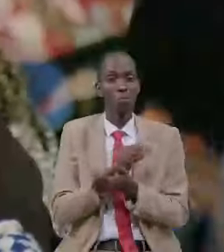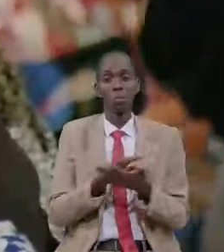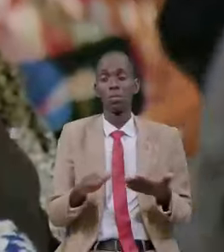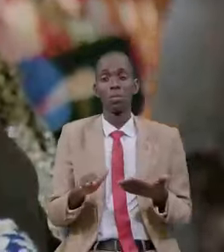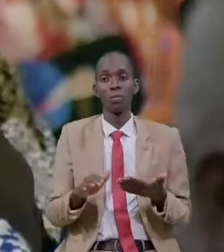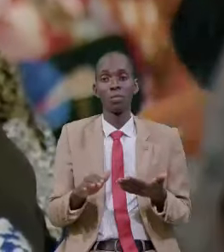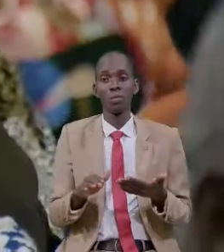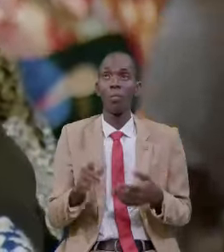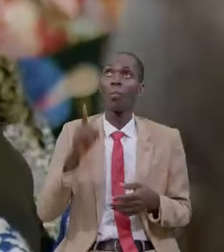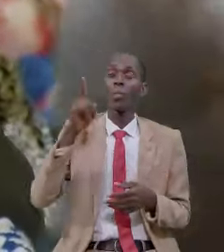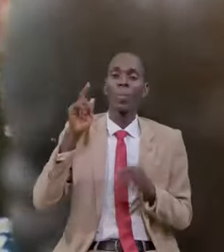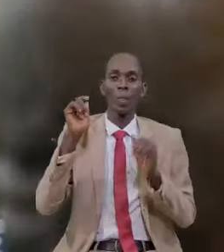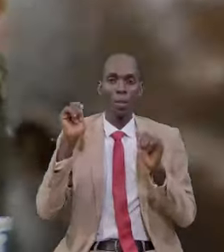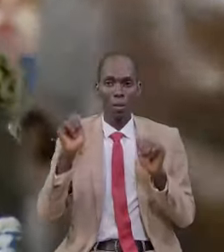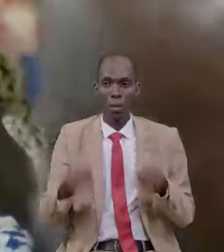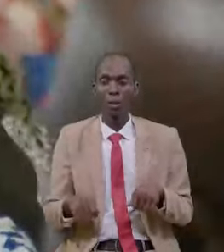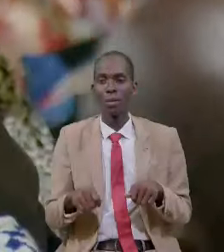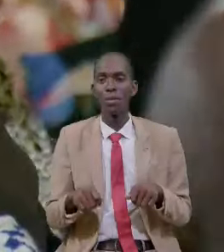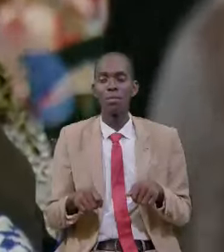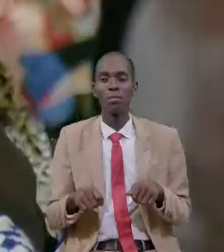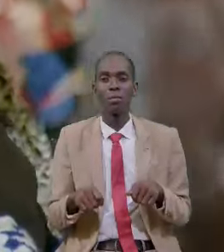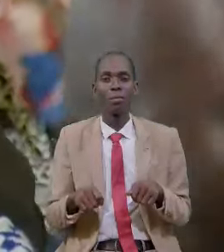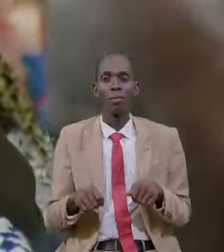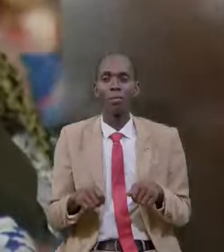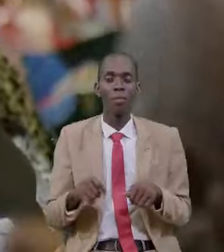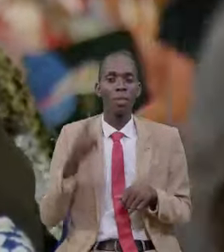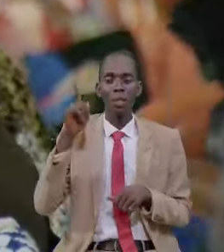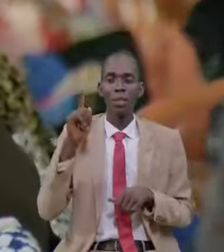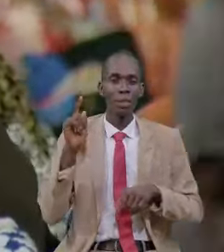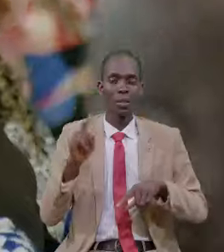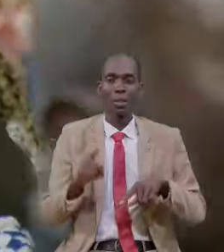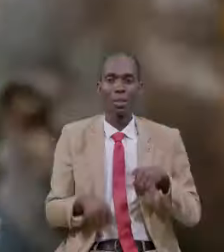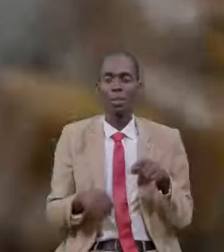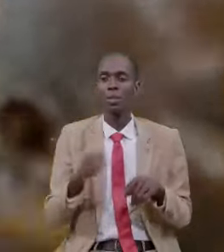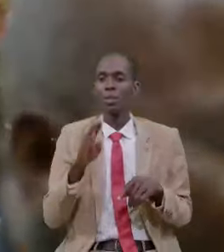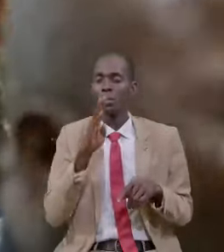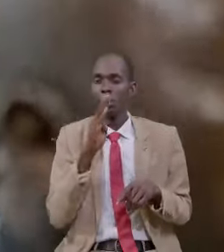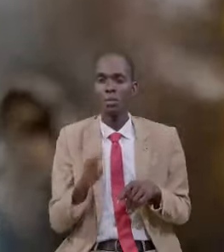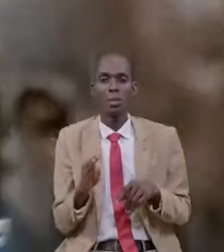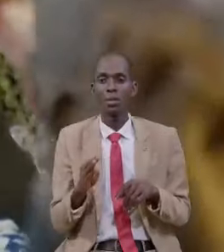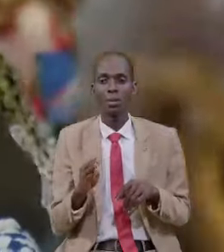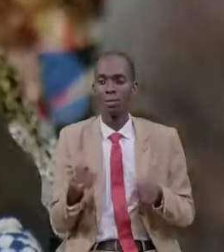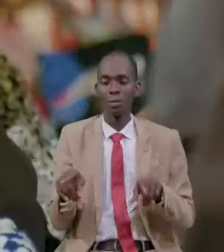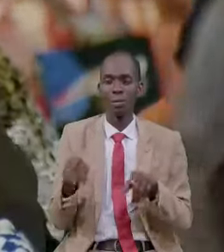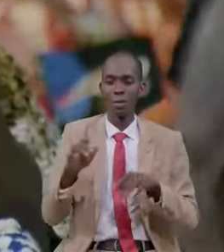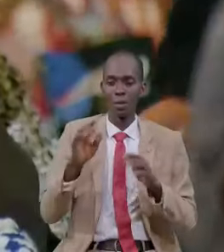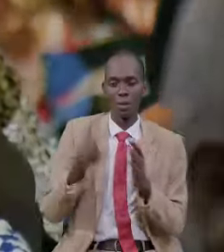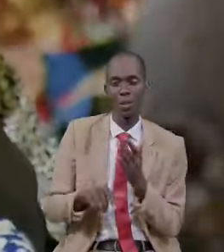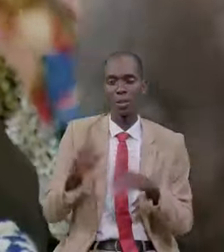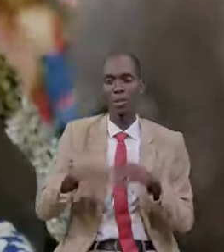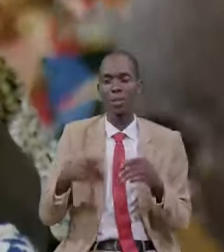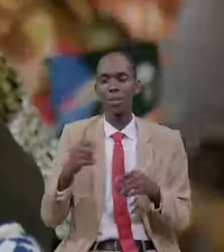he cannot be less than the producers of our vehicles. He